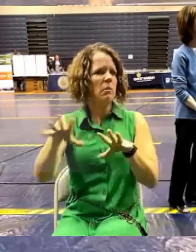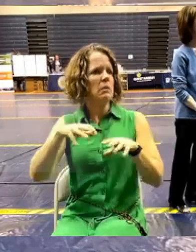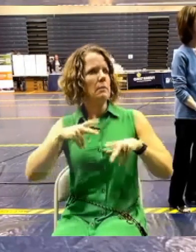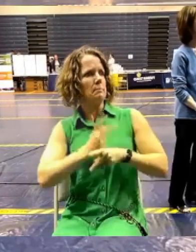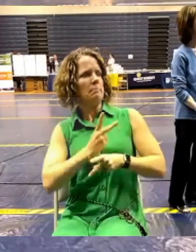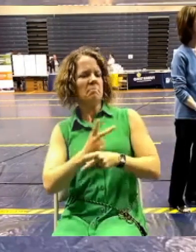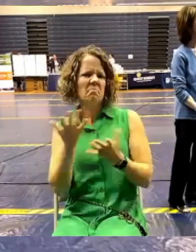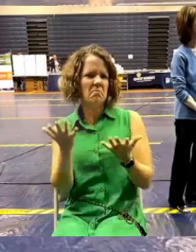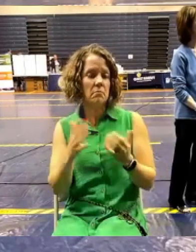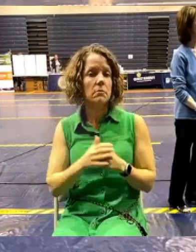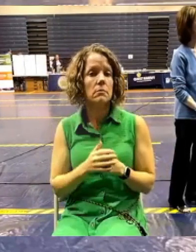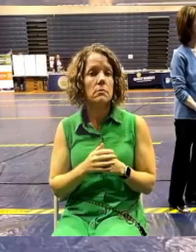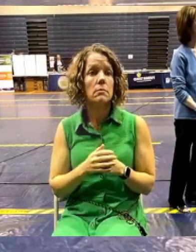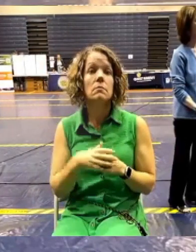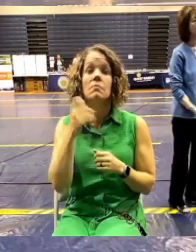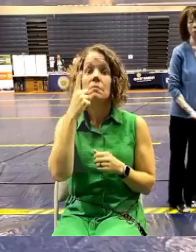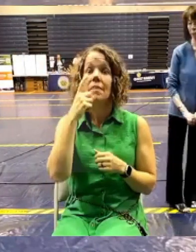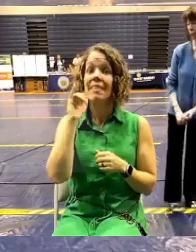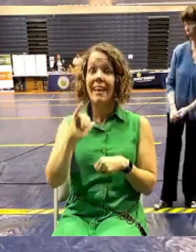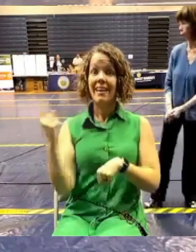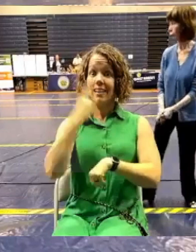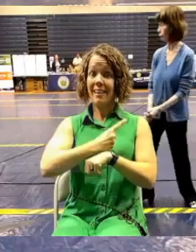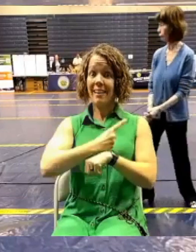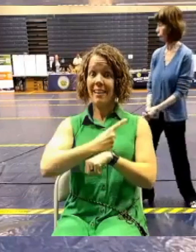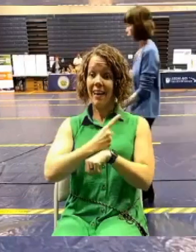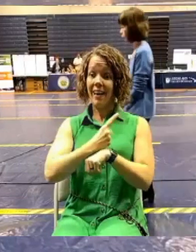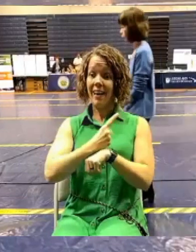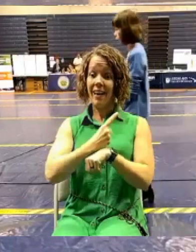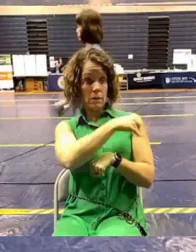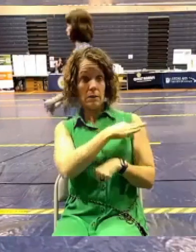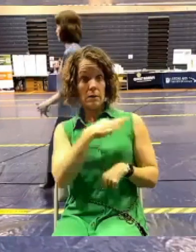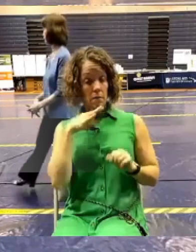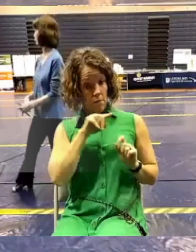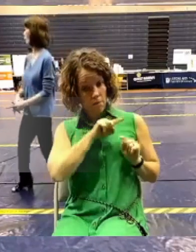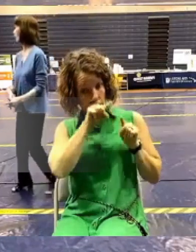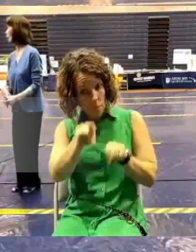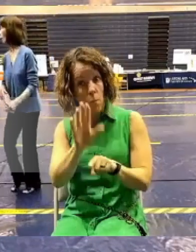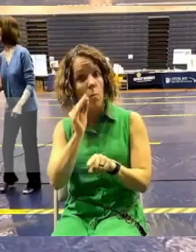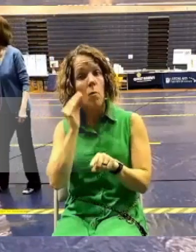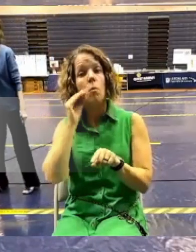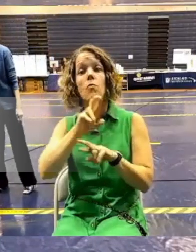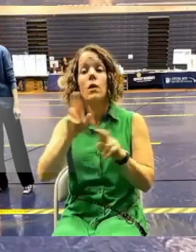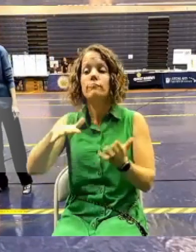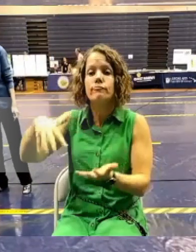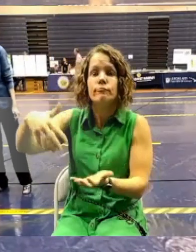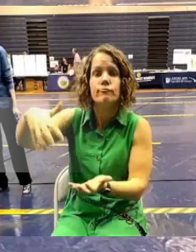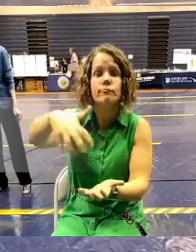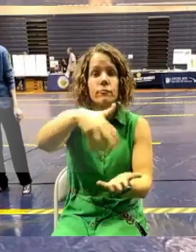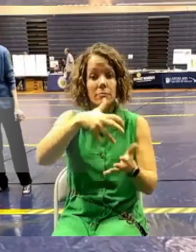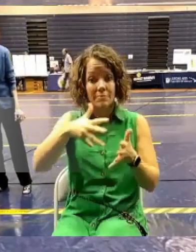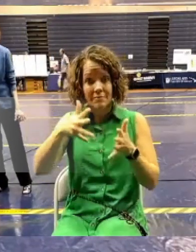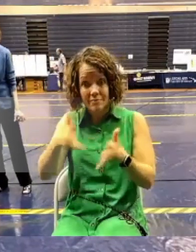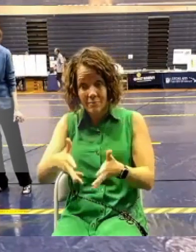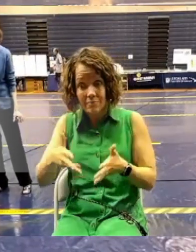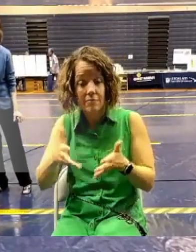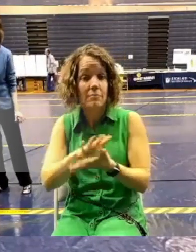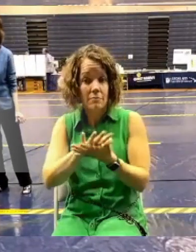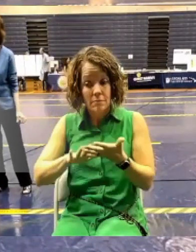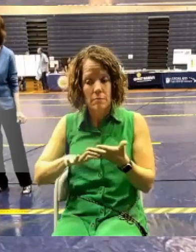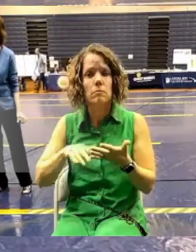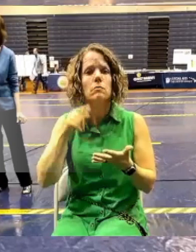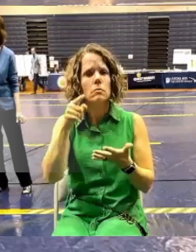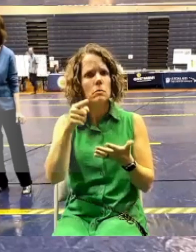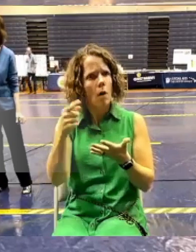about when you were making your map, then they can ask you right then and there, person to person, how you want to proceed.